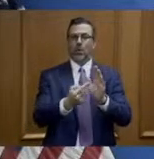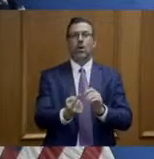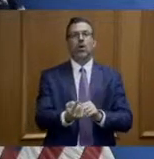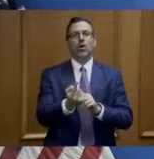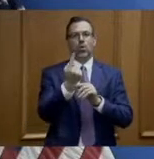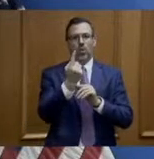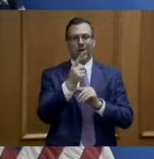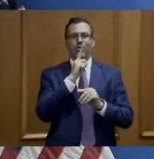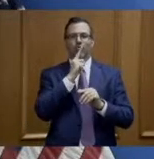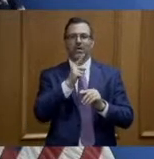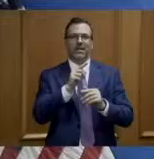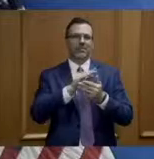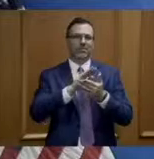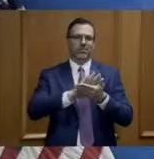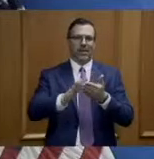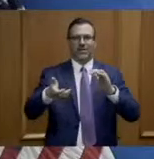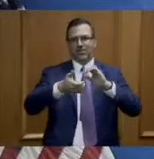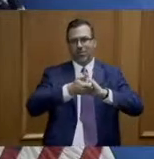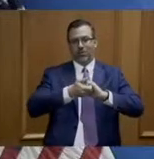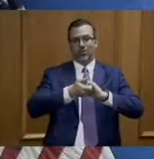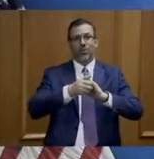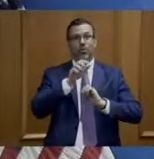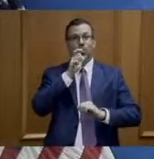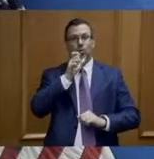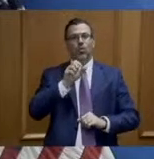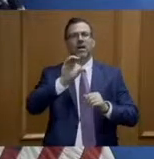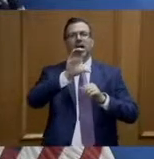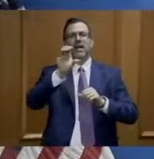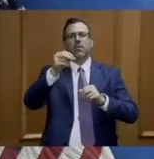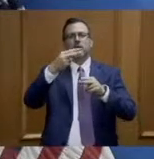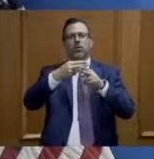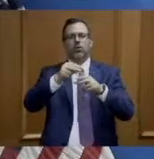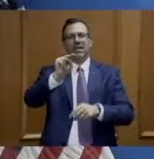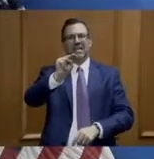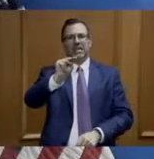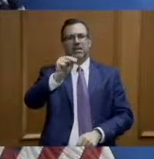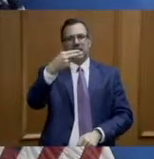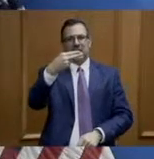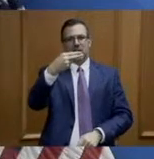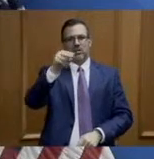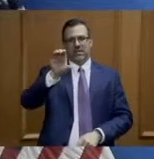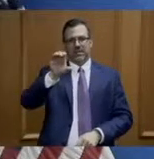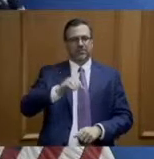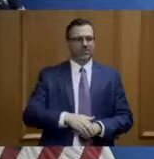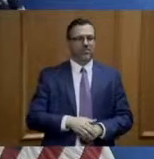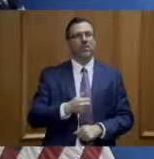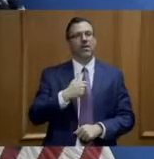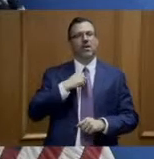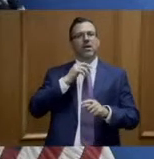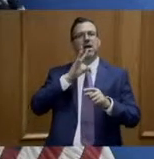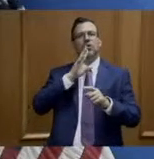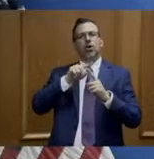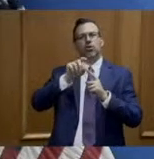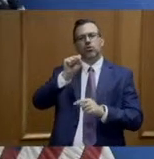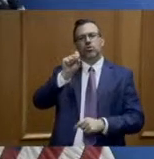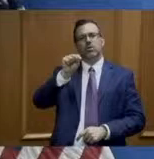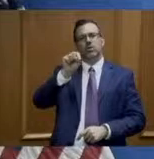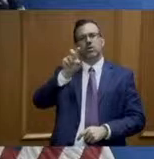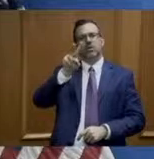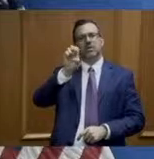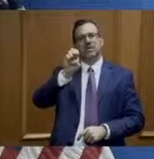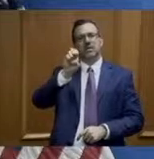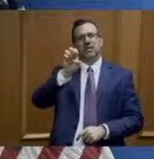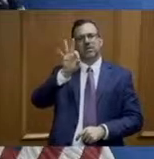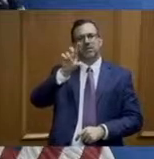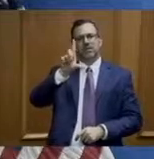engaged partner in this effort, NHC. I spoke at length with the NHC CEO, Dr. Steve Flatt, this morning,